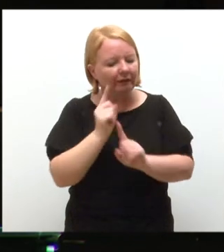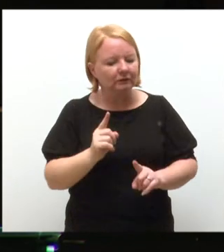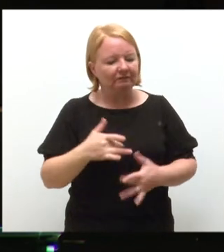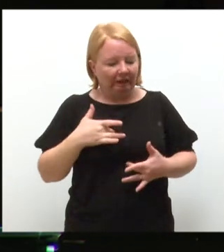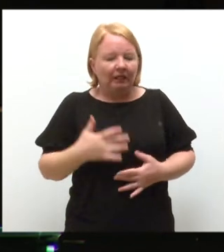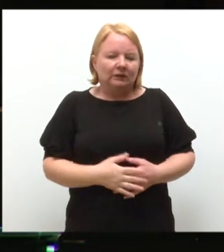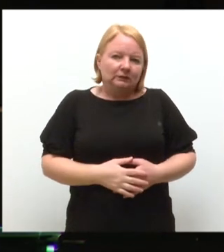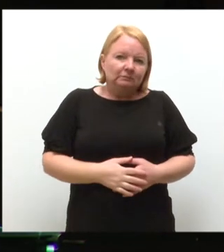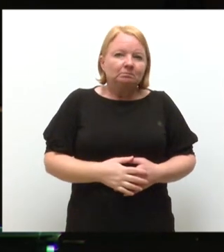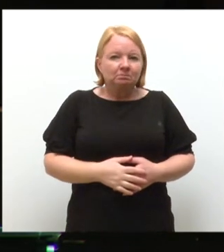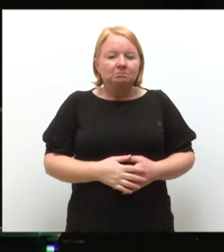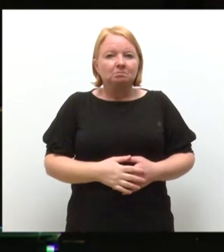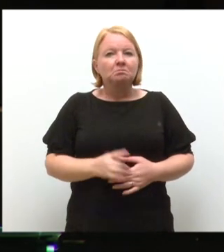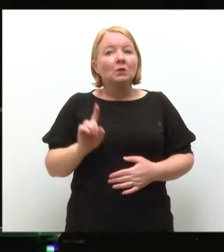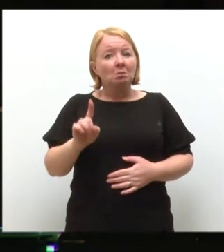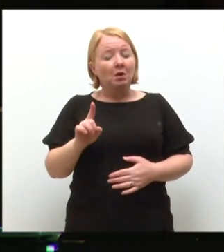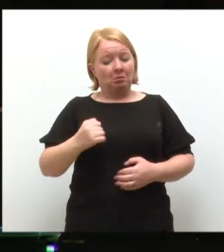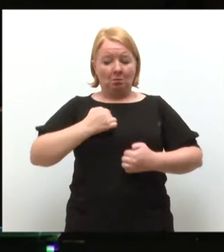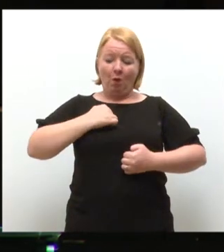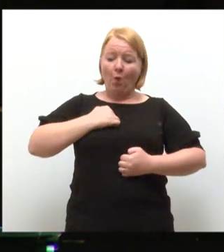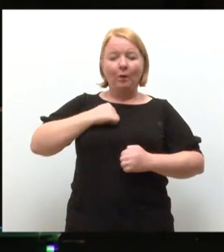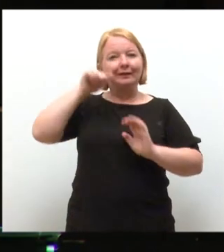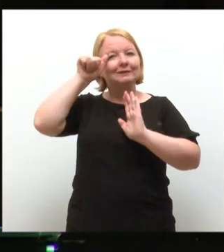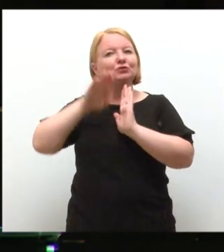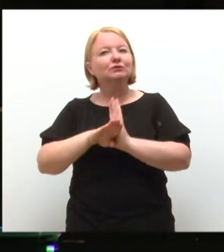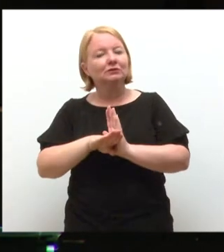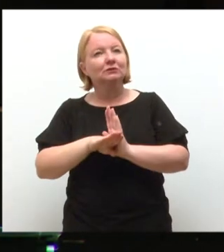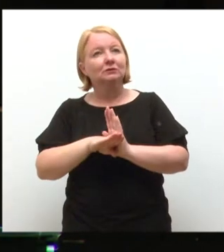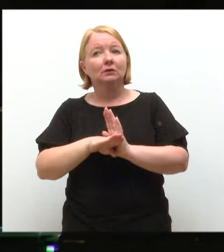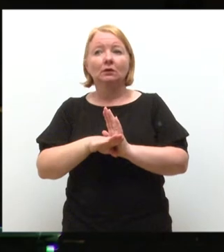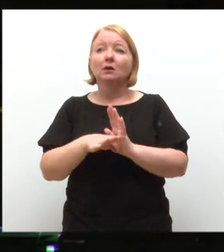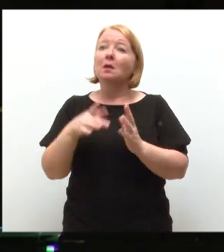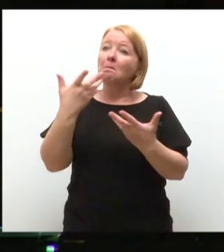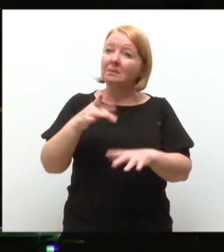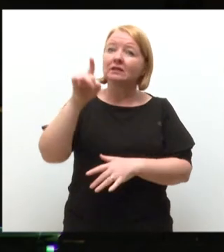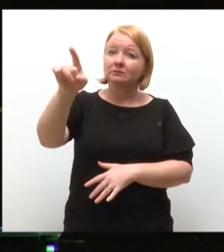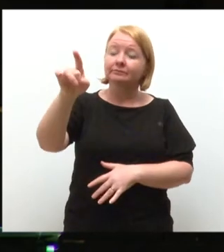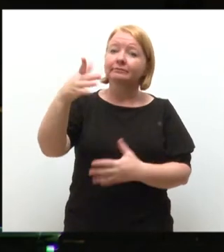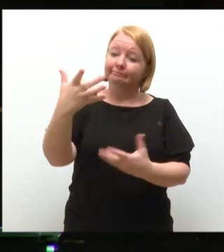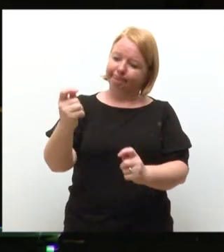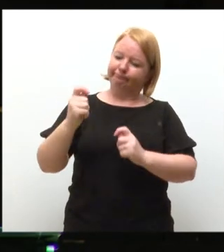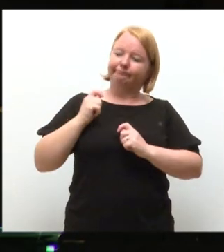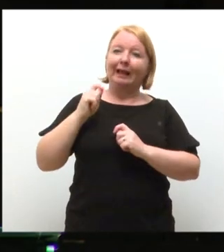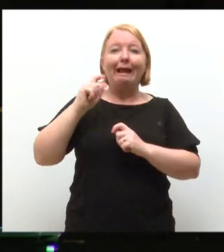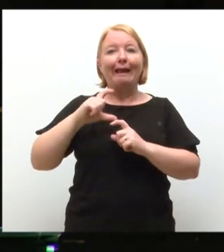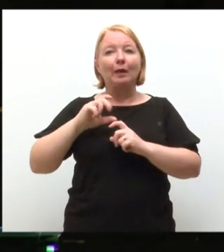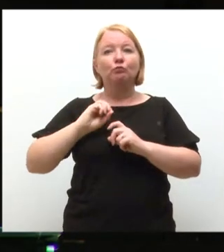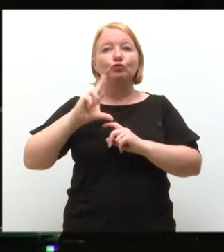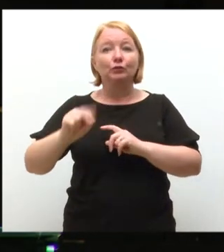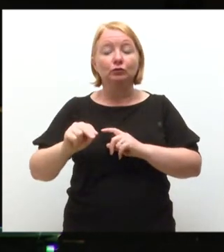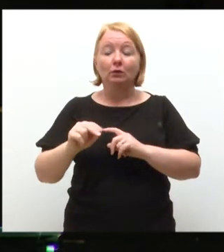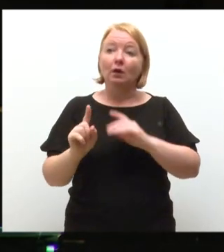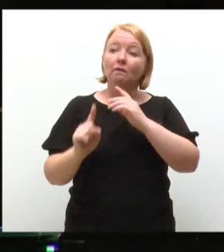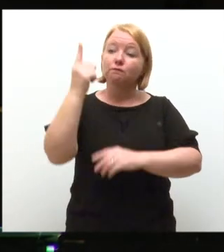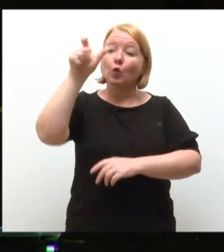This resonates with my own experience. I, too, was offered a place at Cambridge at a time when I would have been the first person in